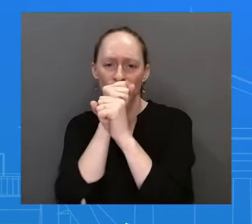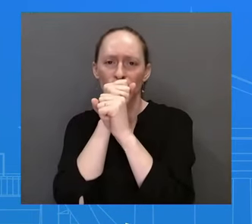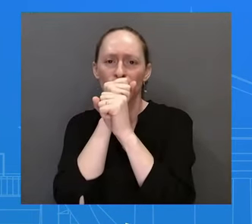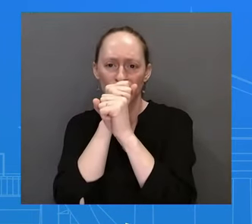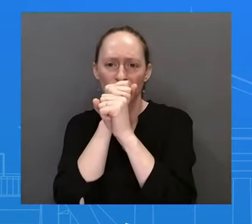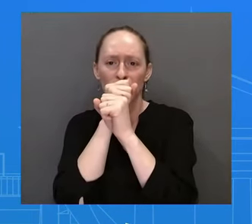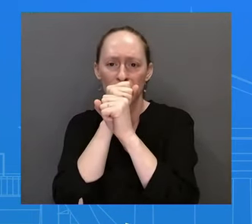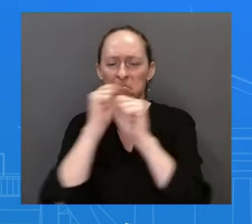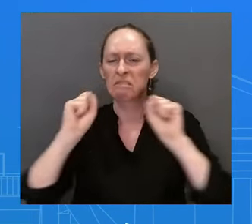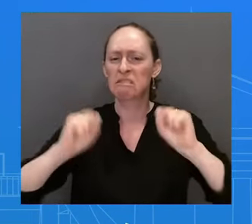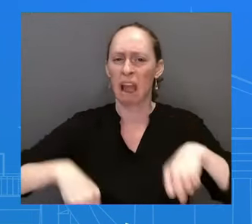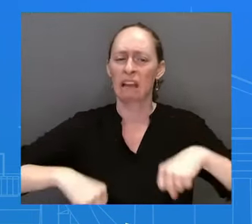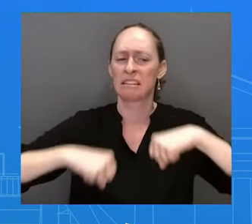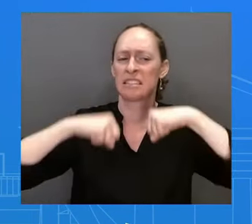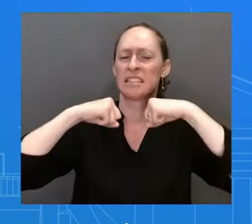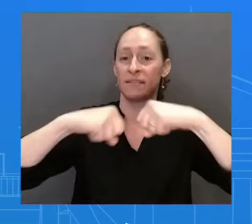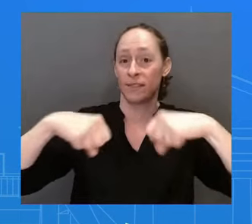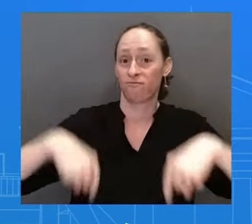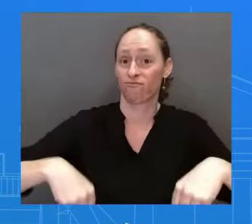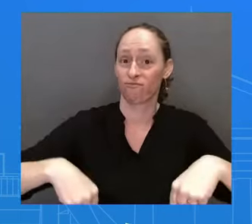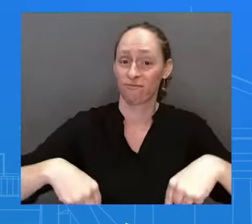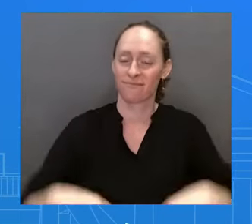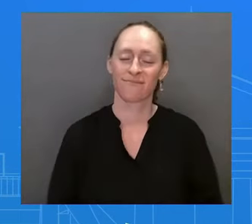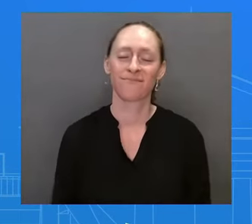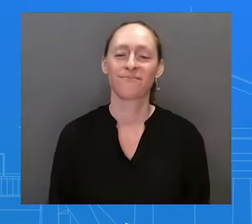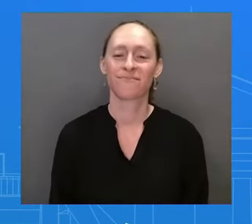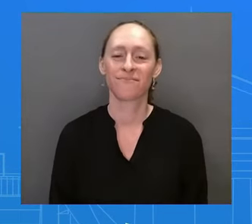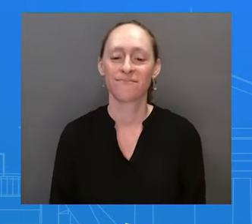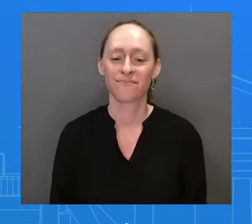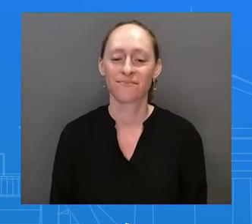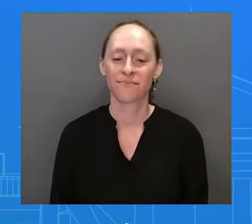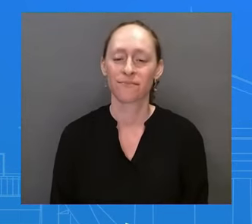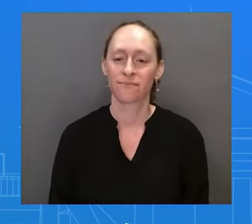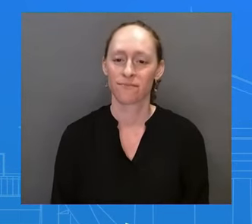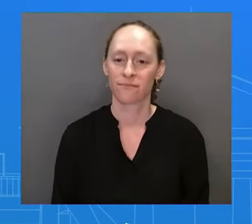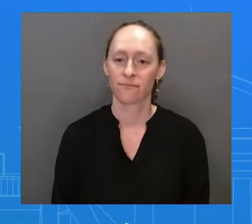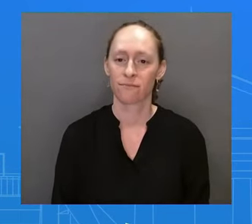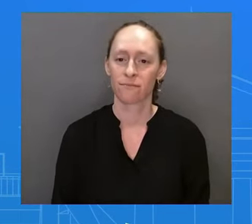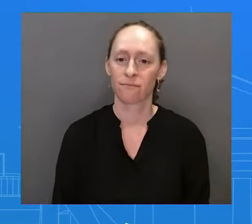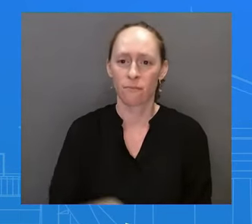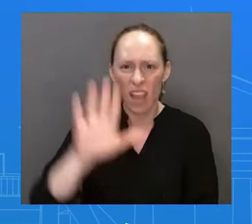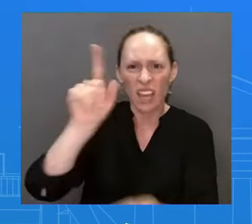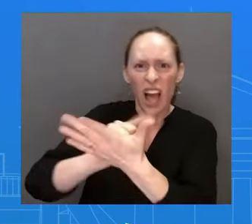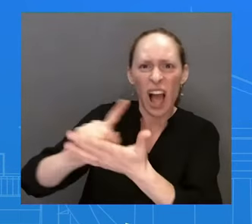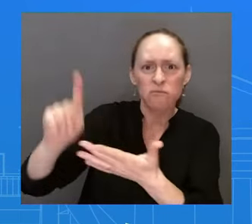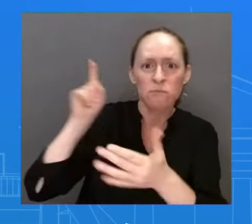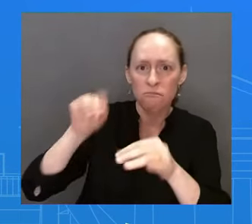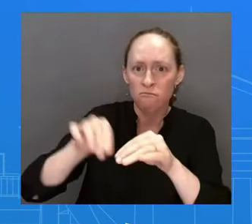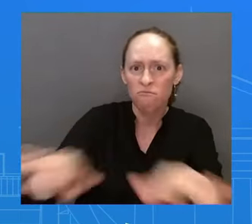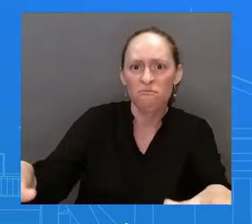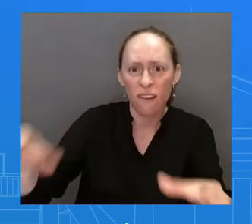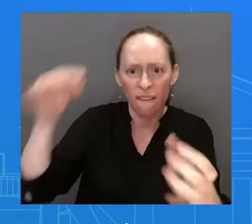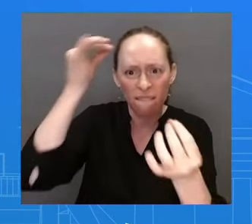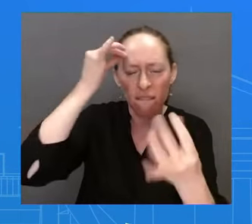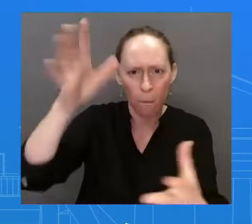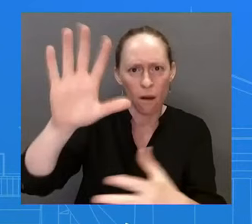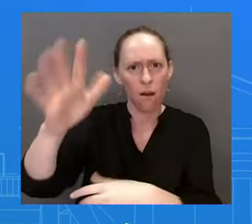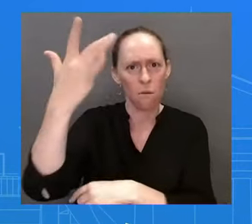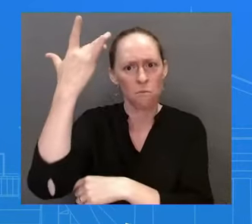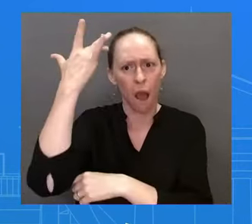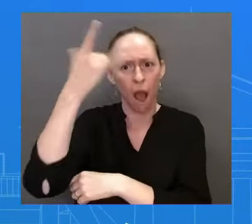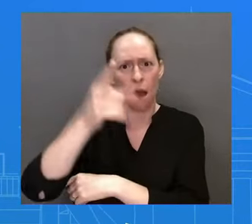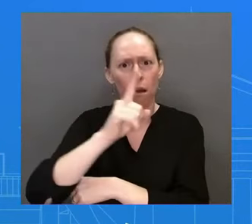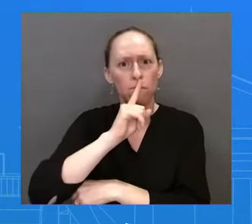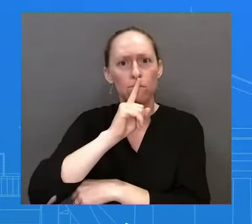didn't confirm all of this when it was first reported last week? You said it was inaccurate, but what was inaccurate seemed to basically be the tense that they, you know,